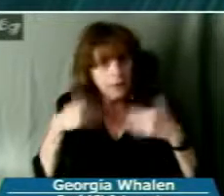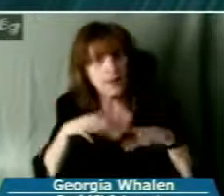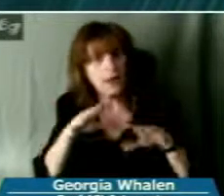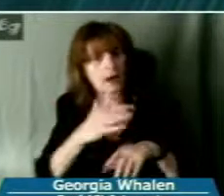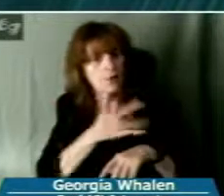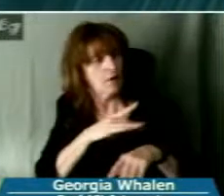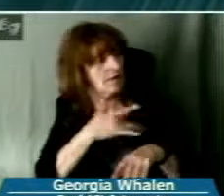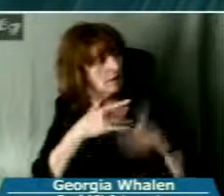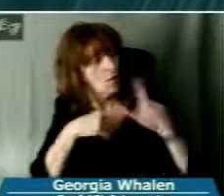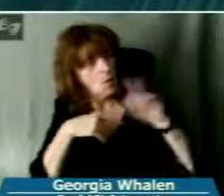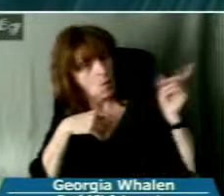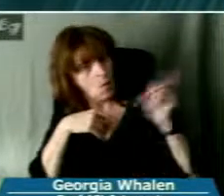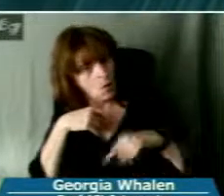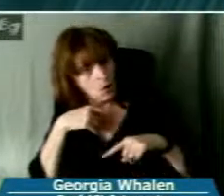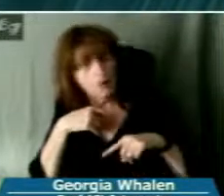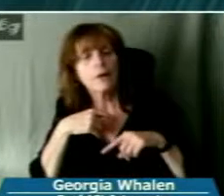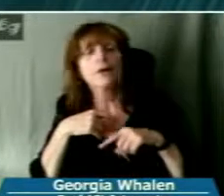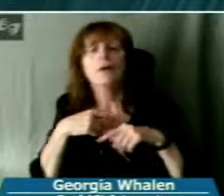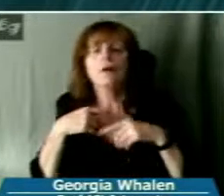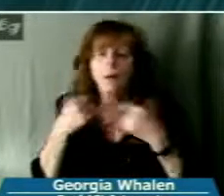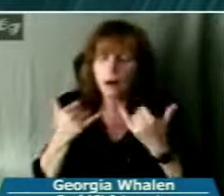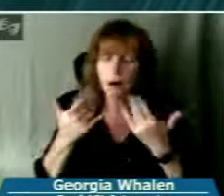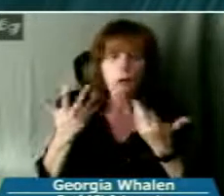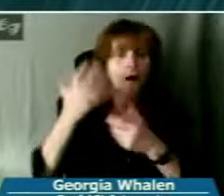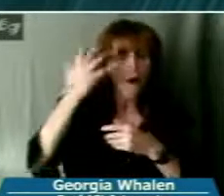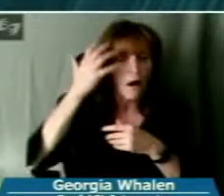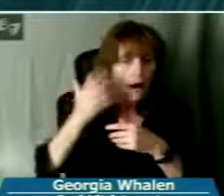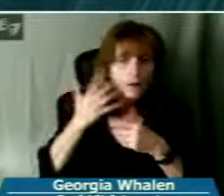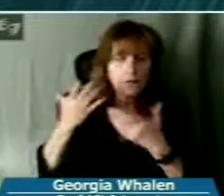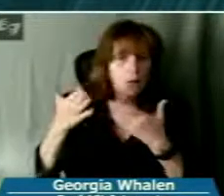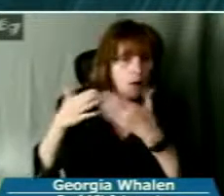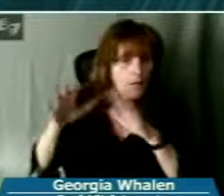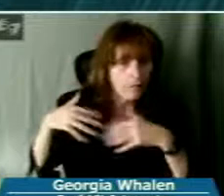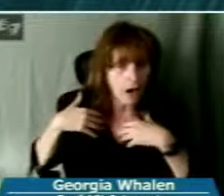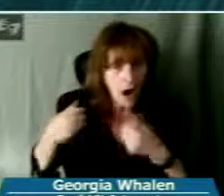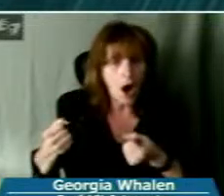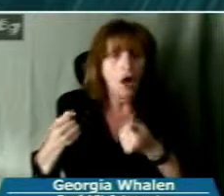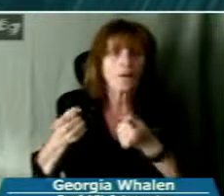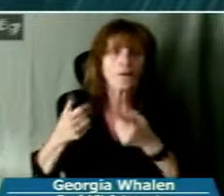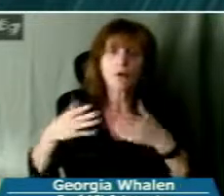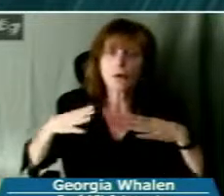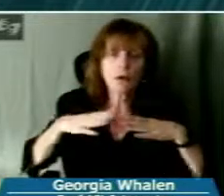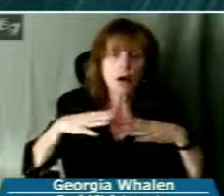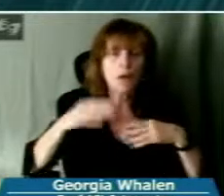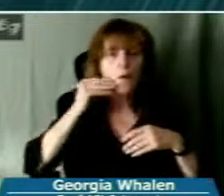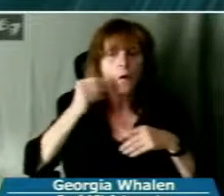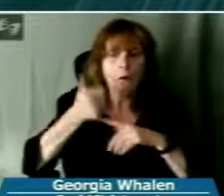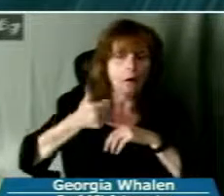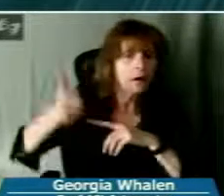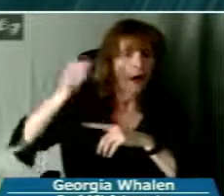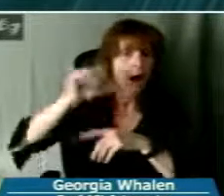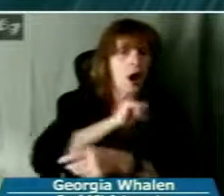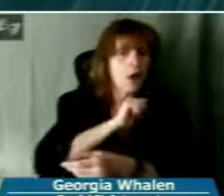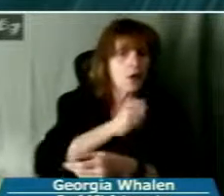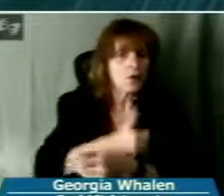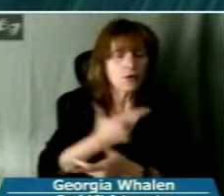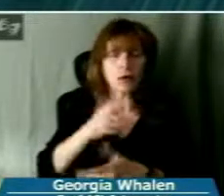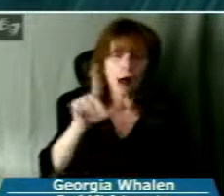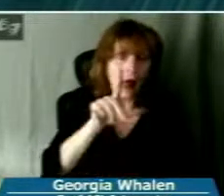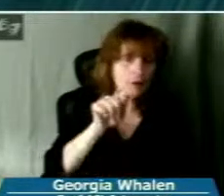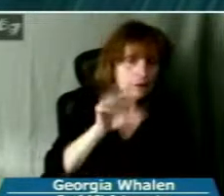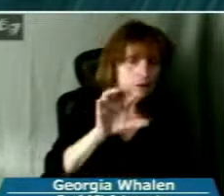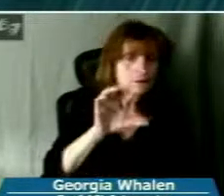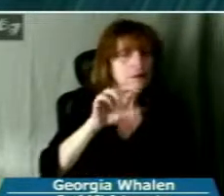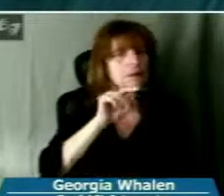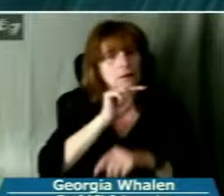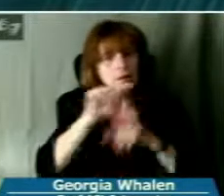the hospital, public health, the regulatory authority for retirement homes, and the Ministry of Long-Term Care for long-term care